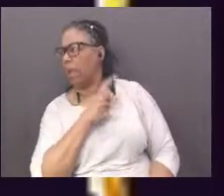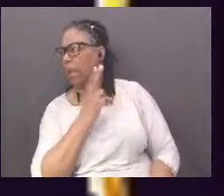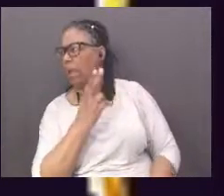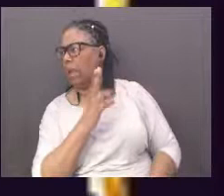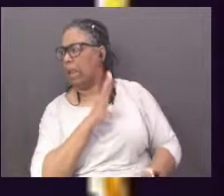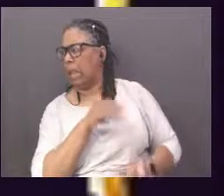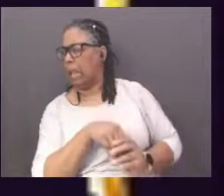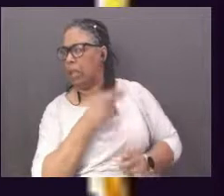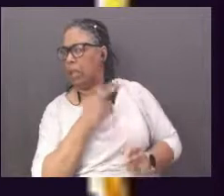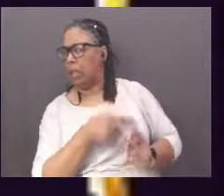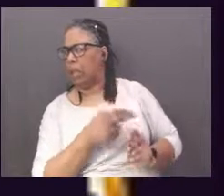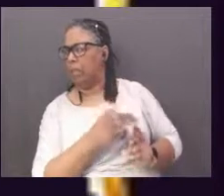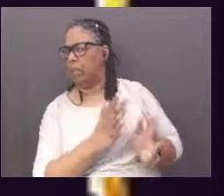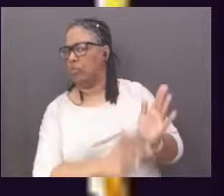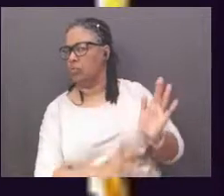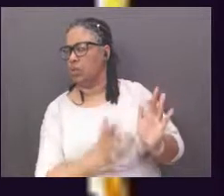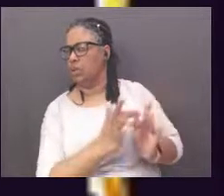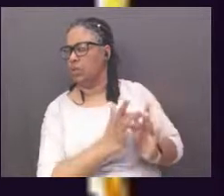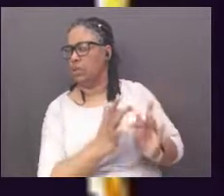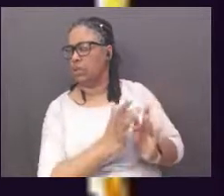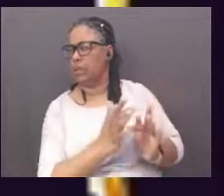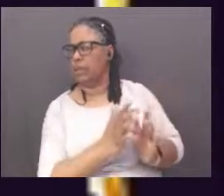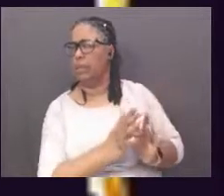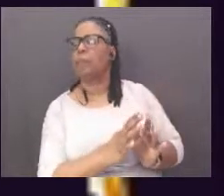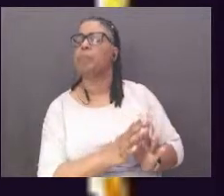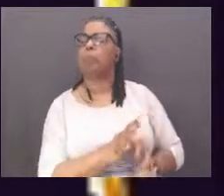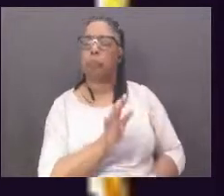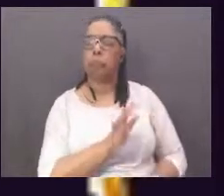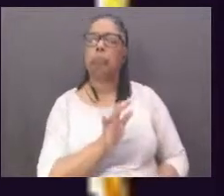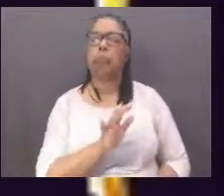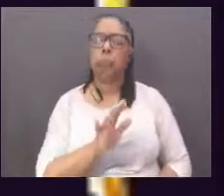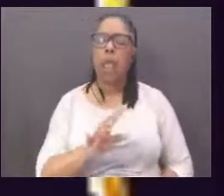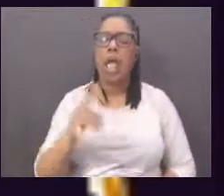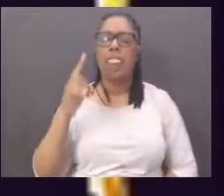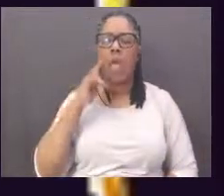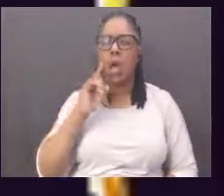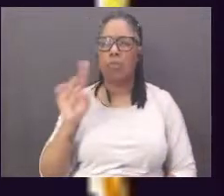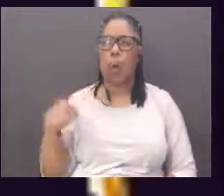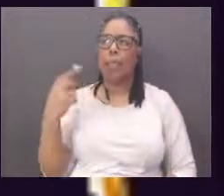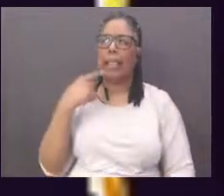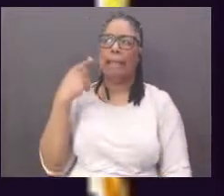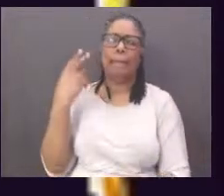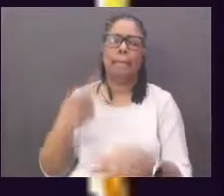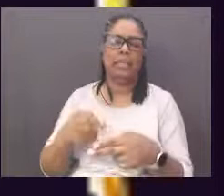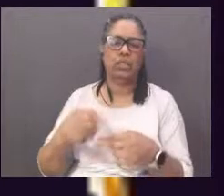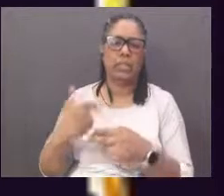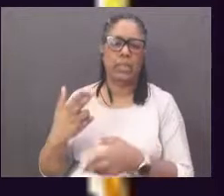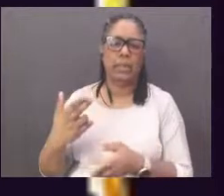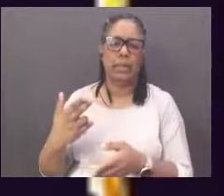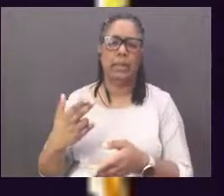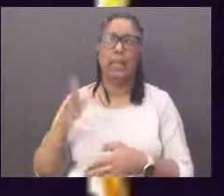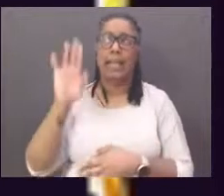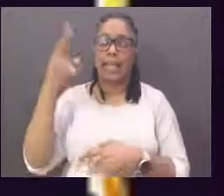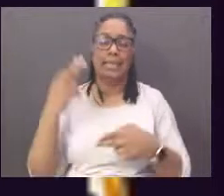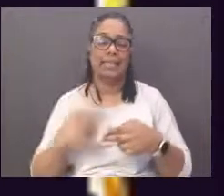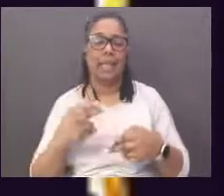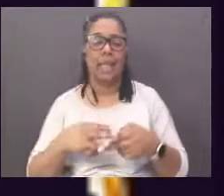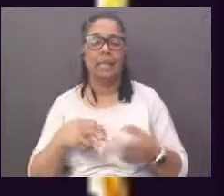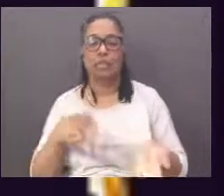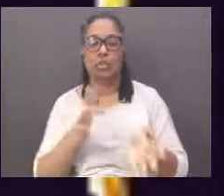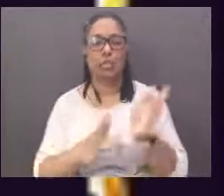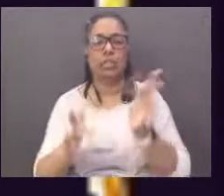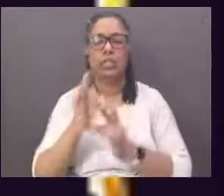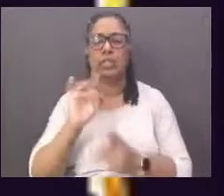it all had something to do with the mere mention of that name. There are many who believe that they can do